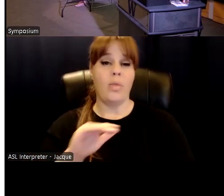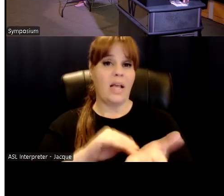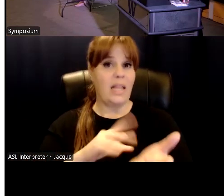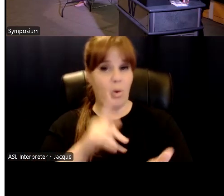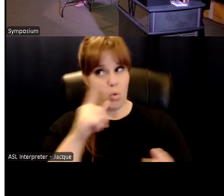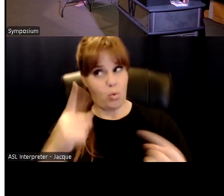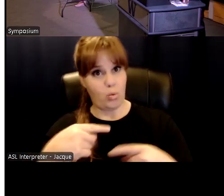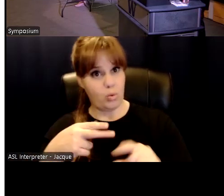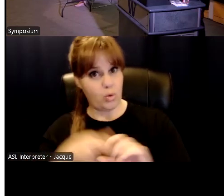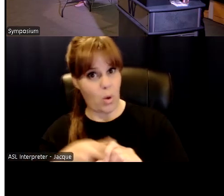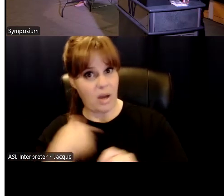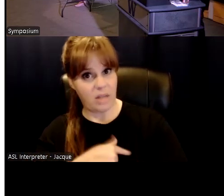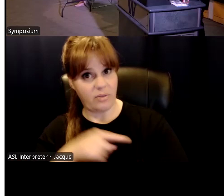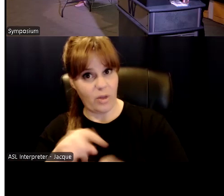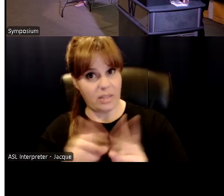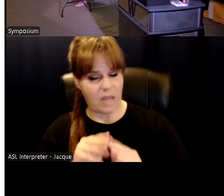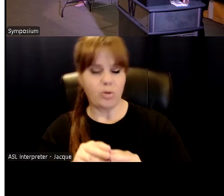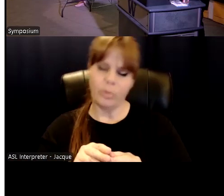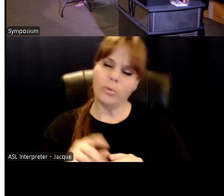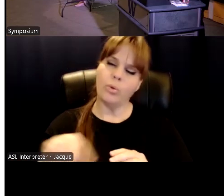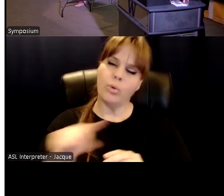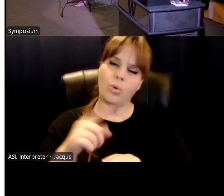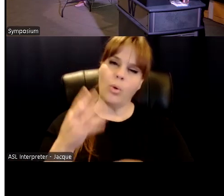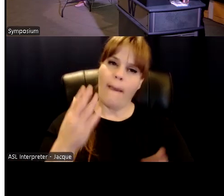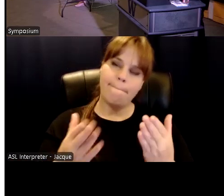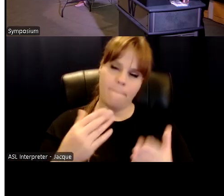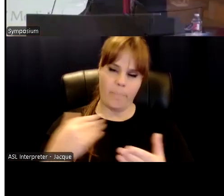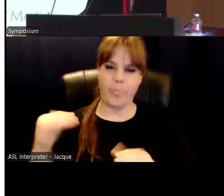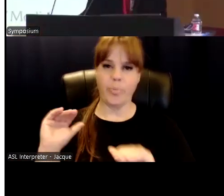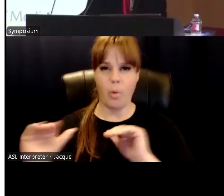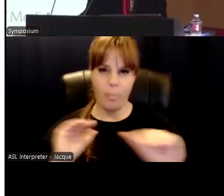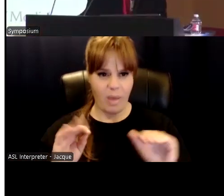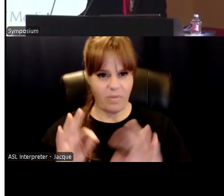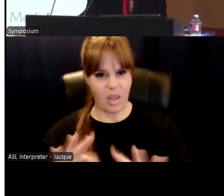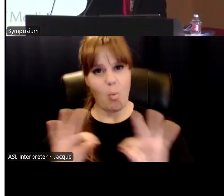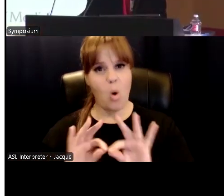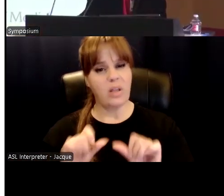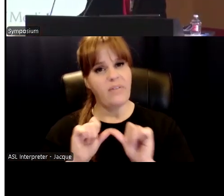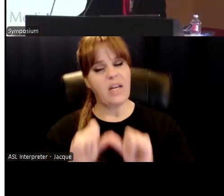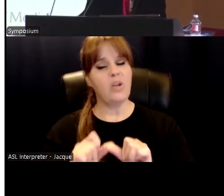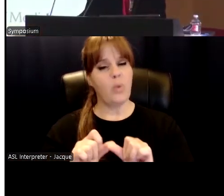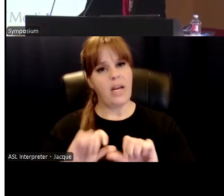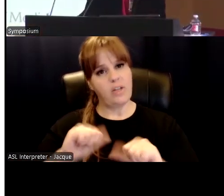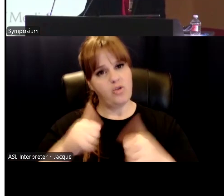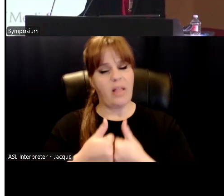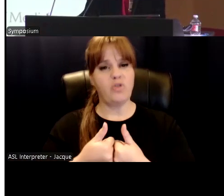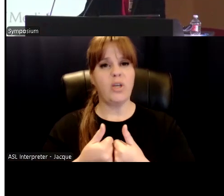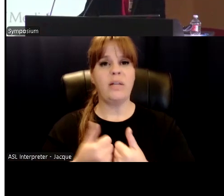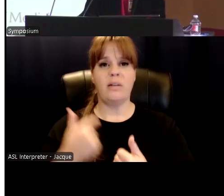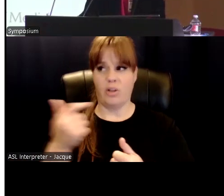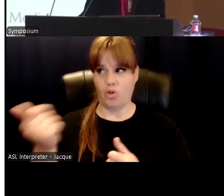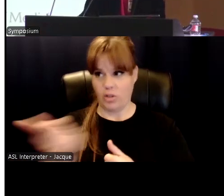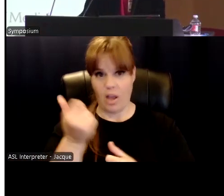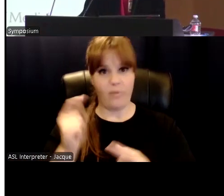us for these sessions, you may have been reminded of the importance in continuing to challenge yourselves to think